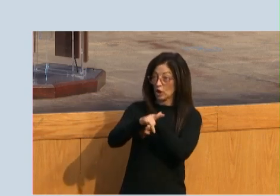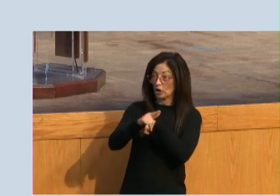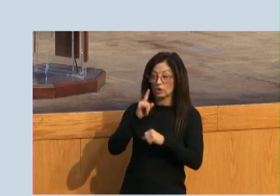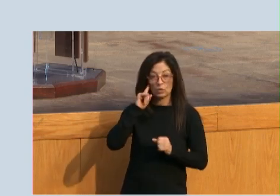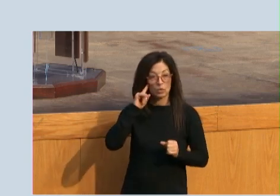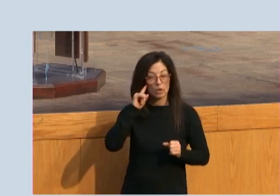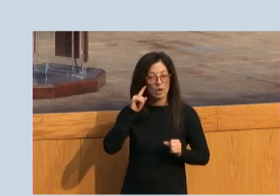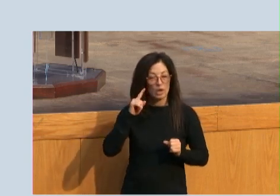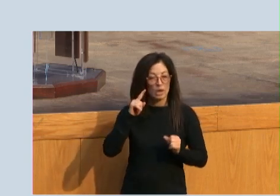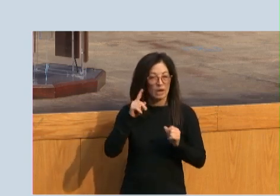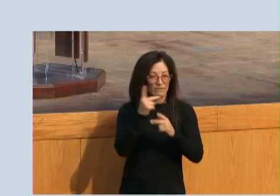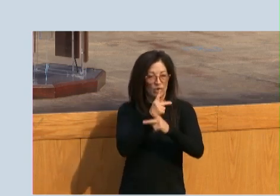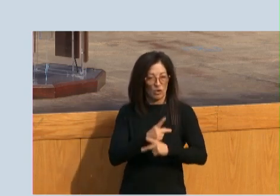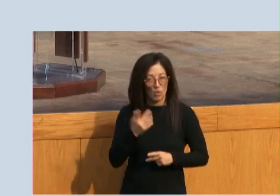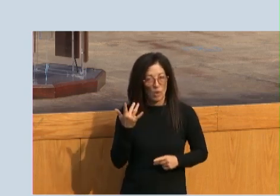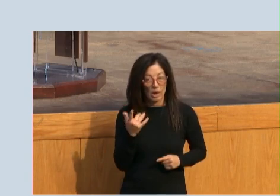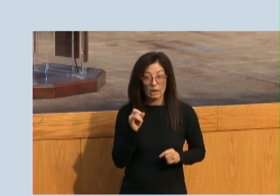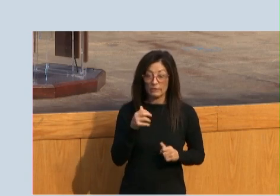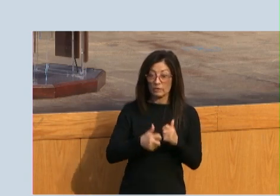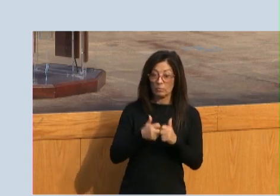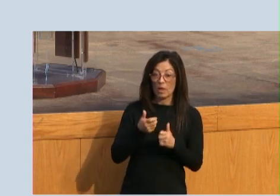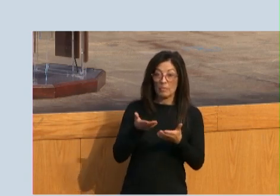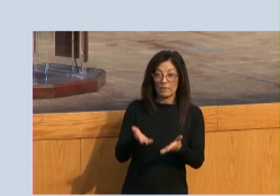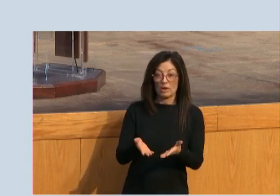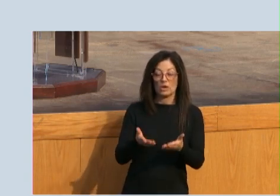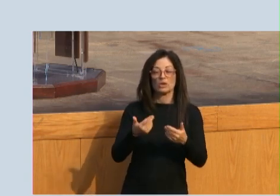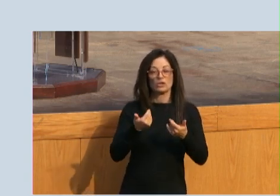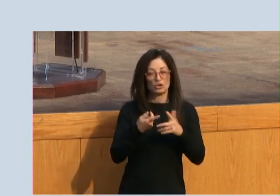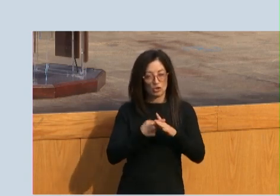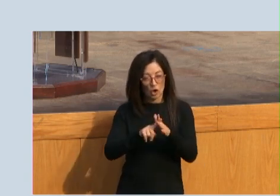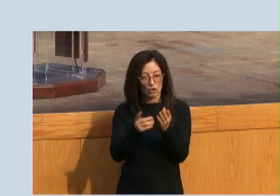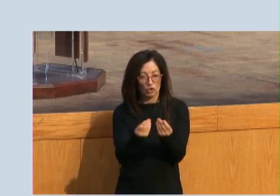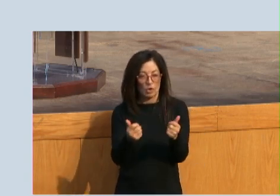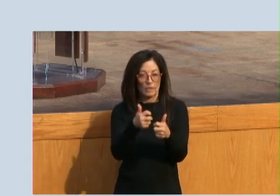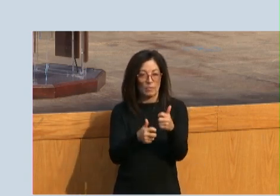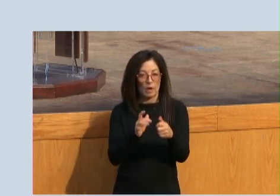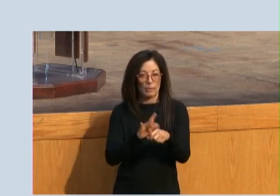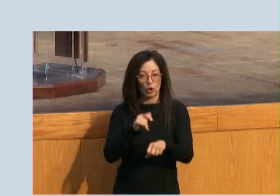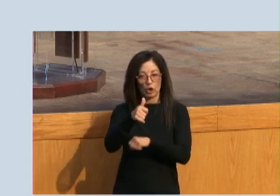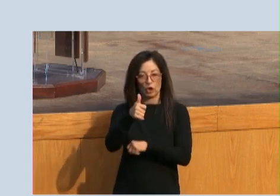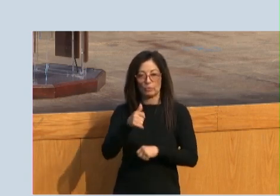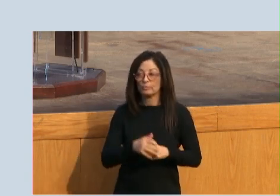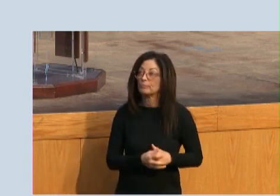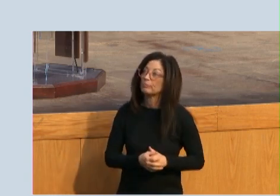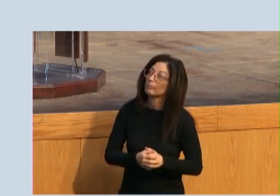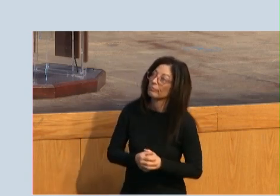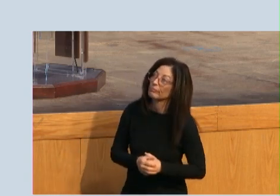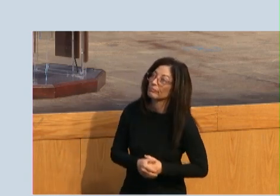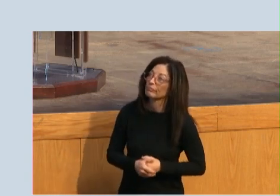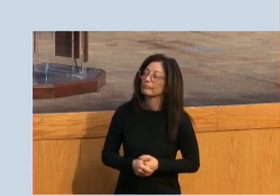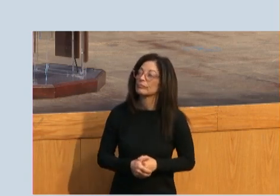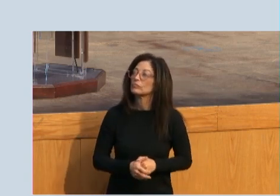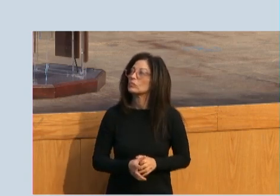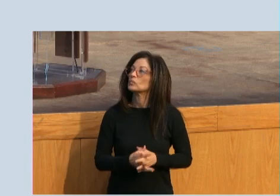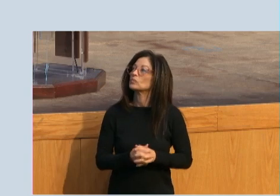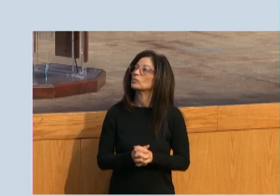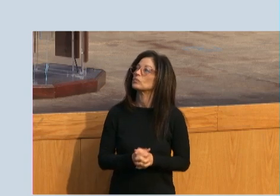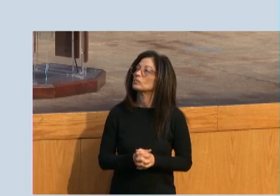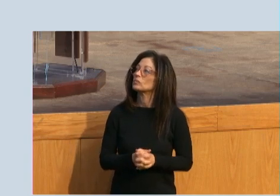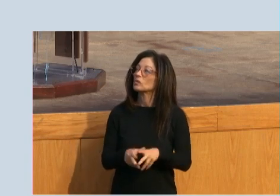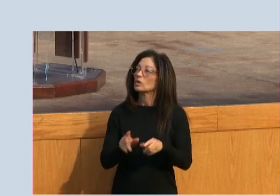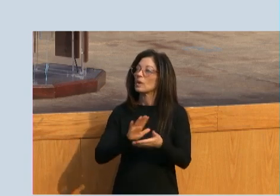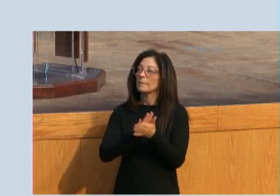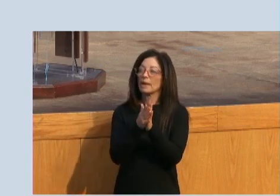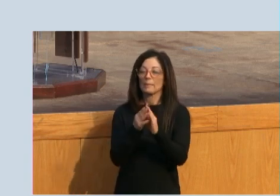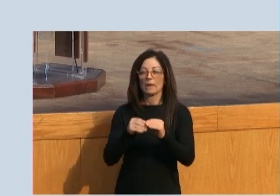why, and if there's a problem with it, start solving that problem earlier. And it's increasingly becoming a